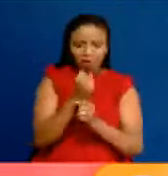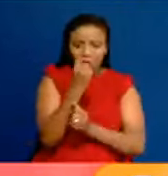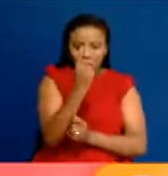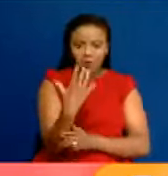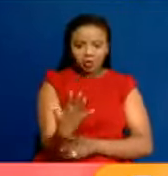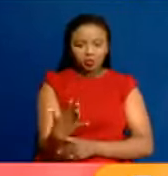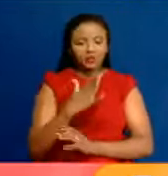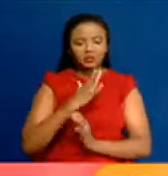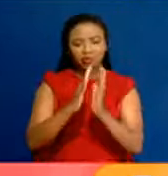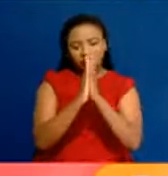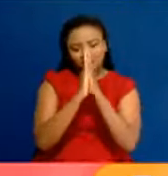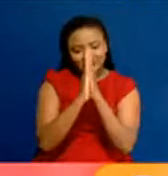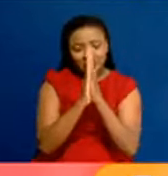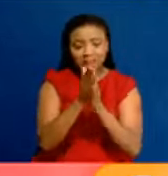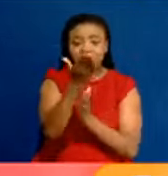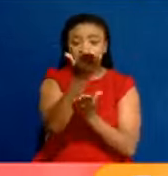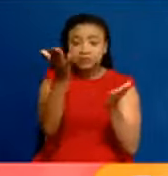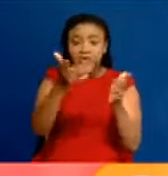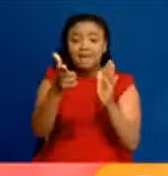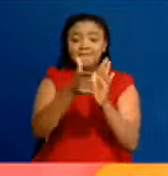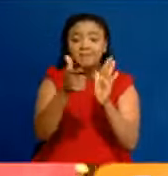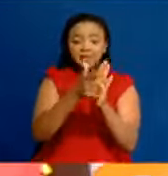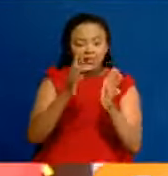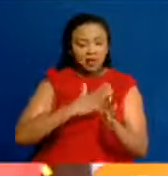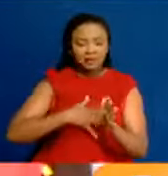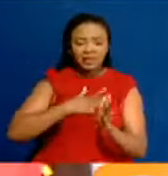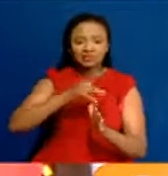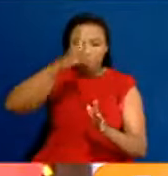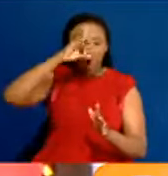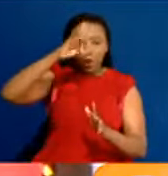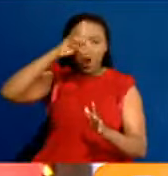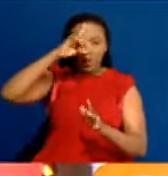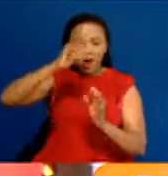help us so that you don't create a necessary